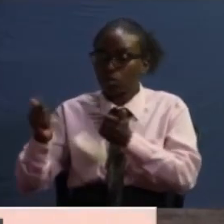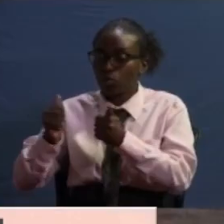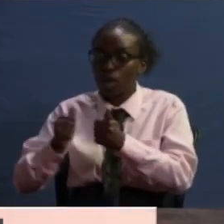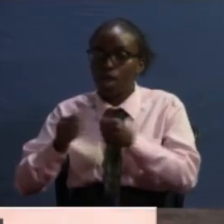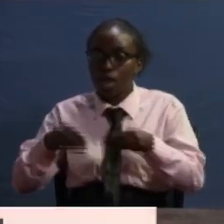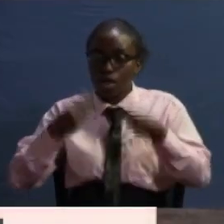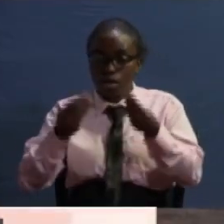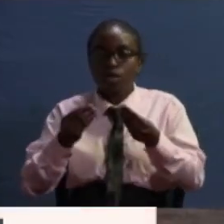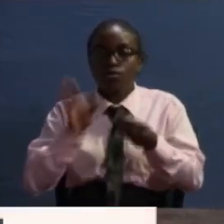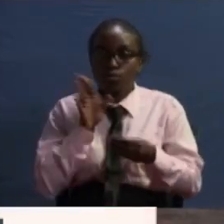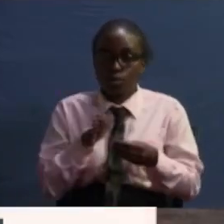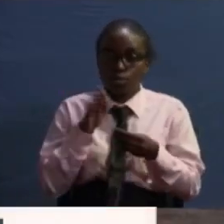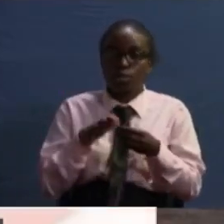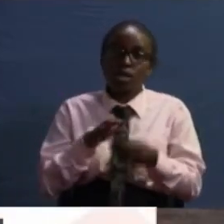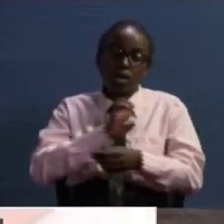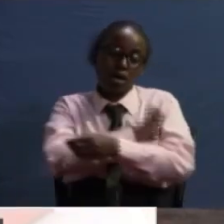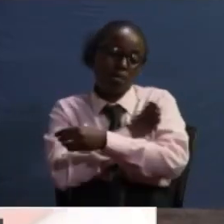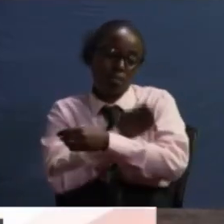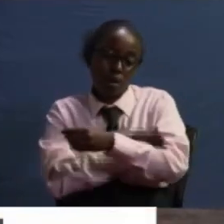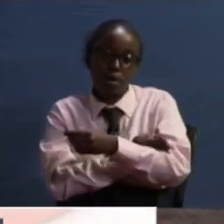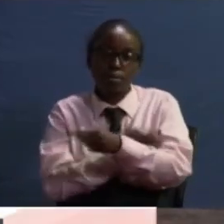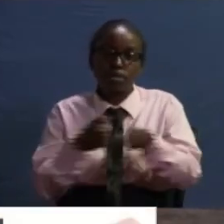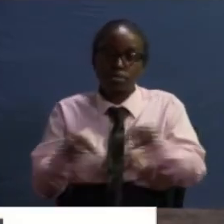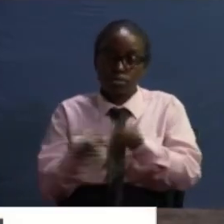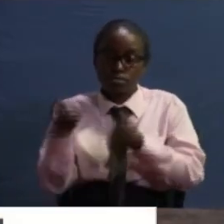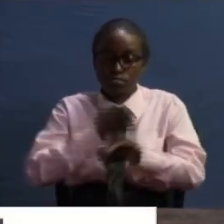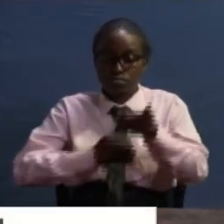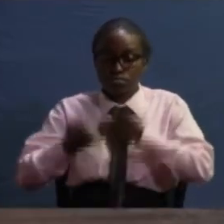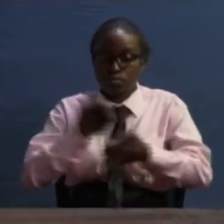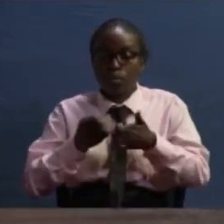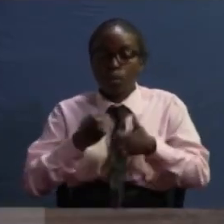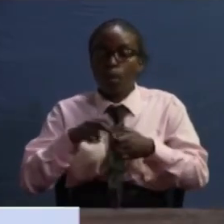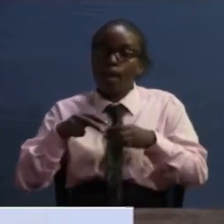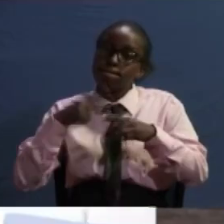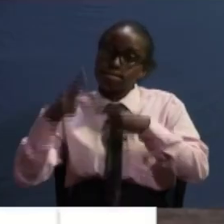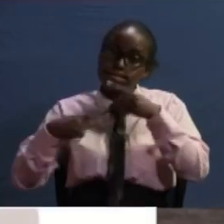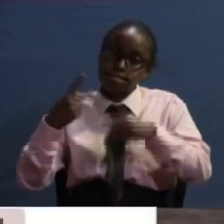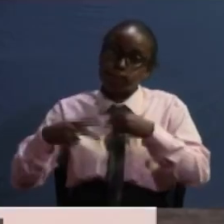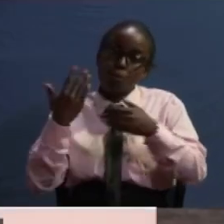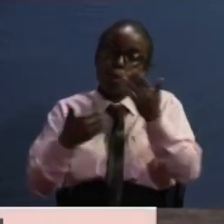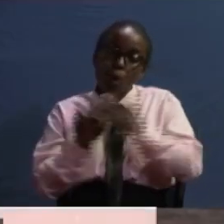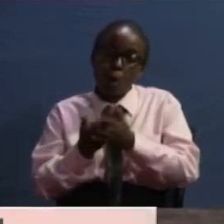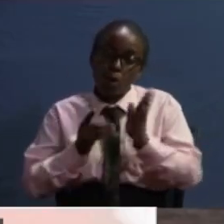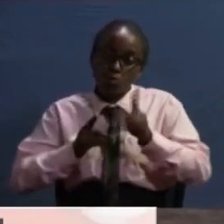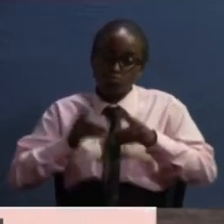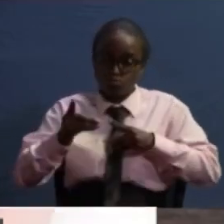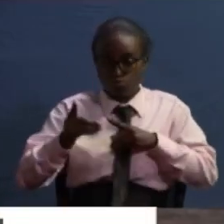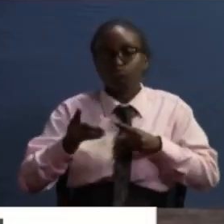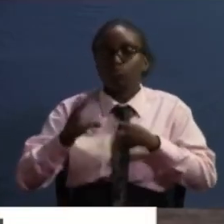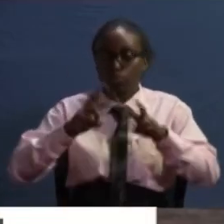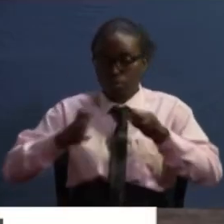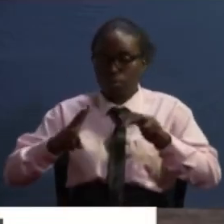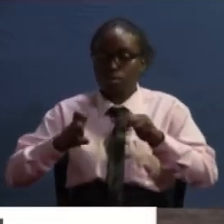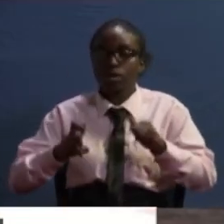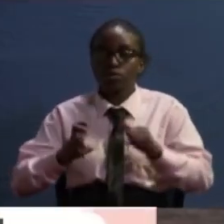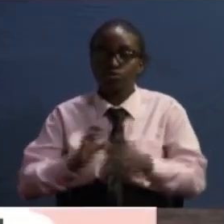women's economic empowerment through policy-driven research. It was